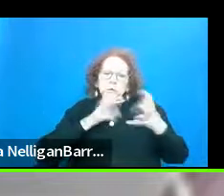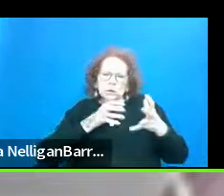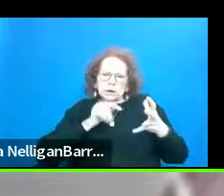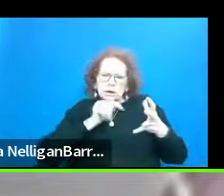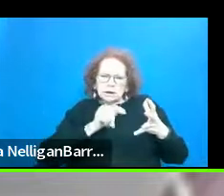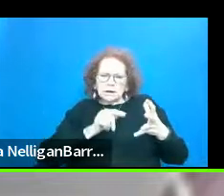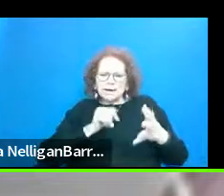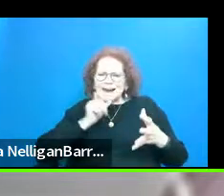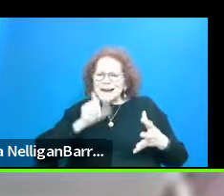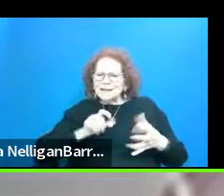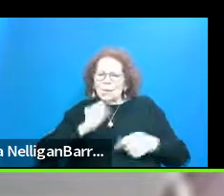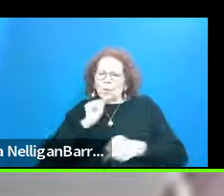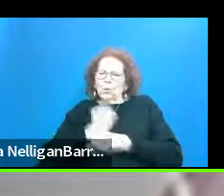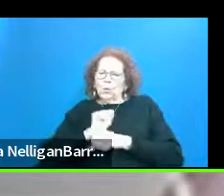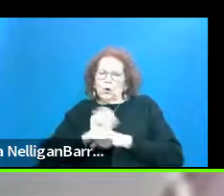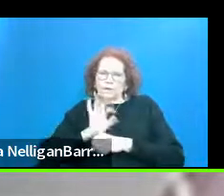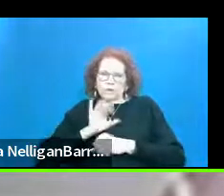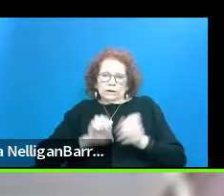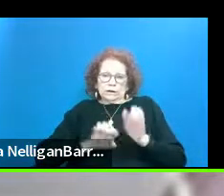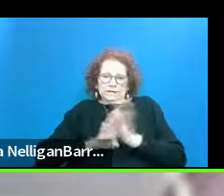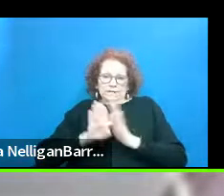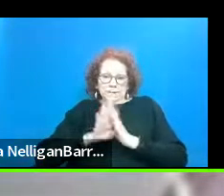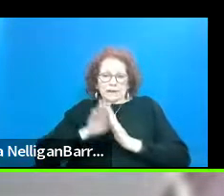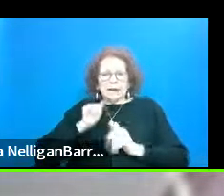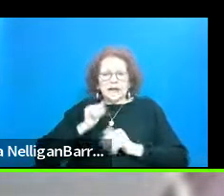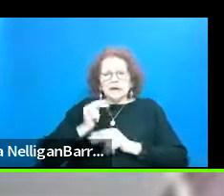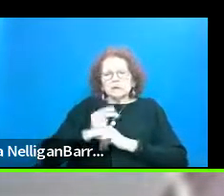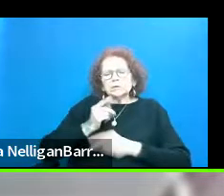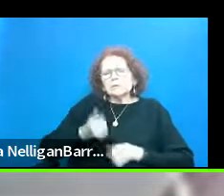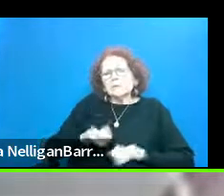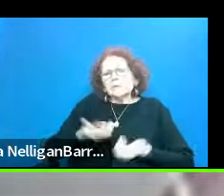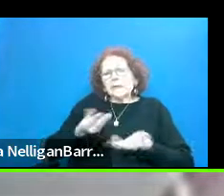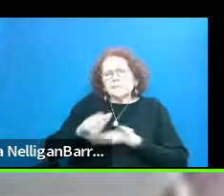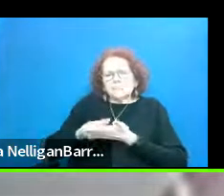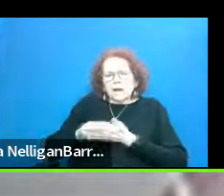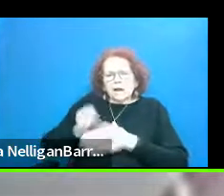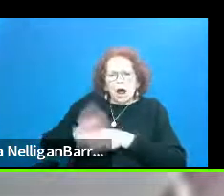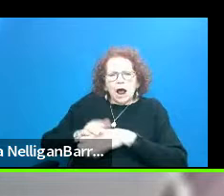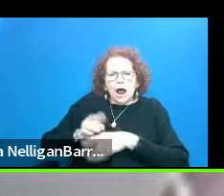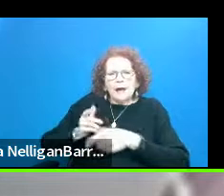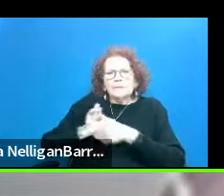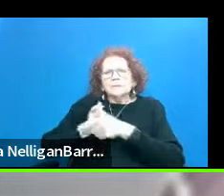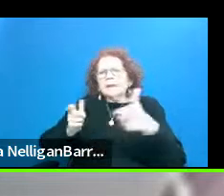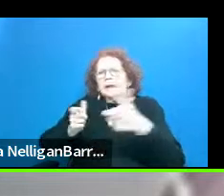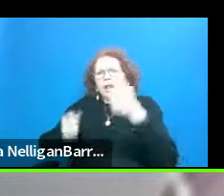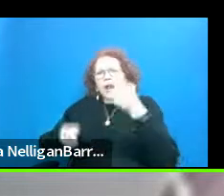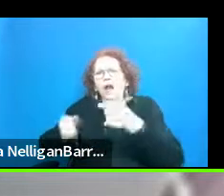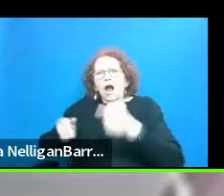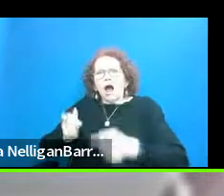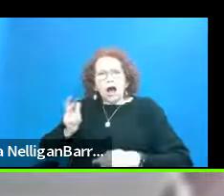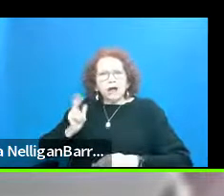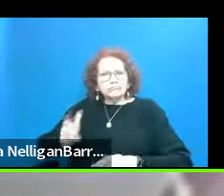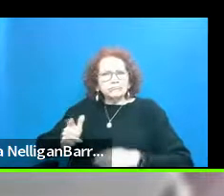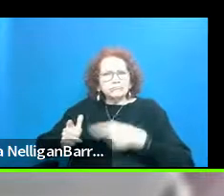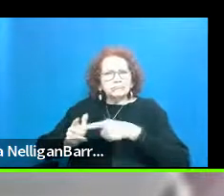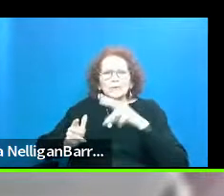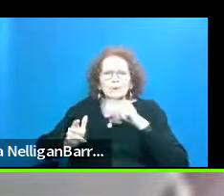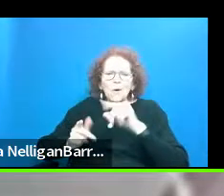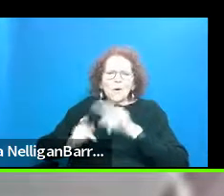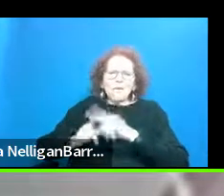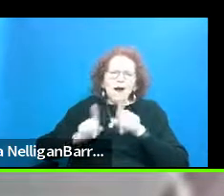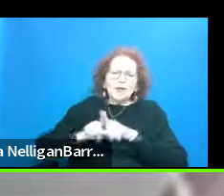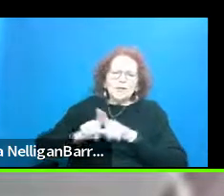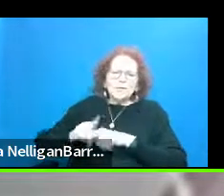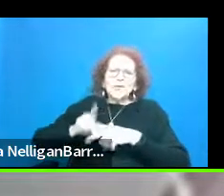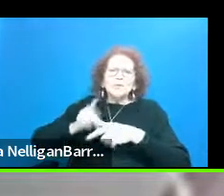So, we're not just spending money on this big vehicle that's going to be used for one thing. No, it's going to be flipped over to where we'll be able to use